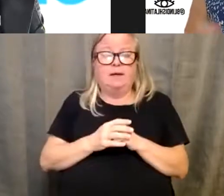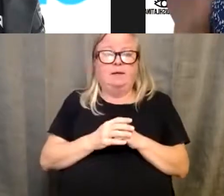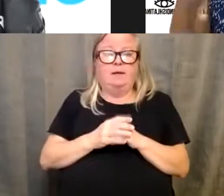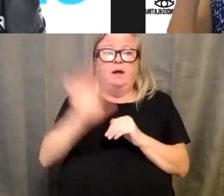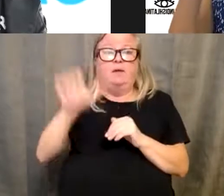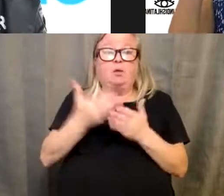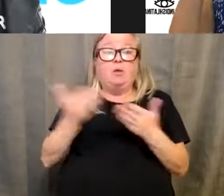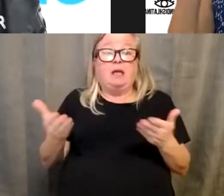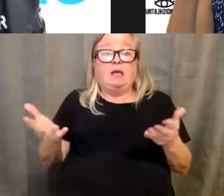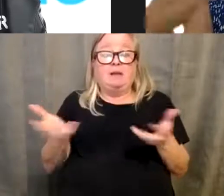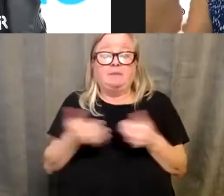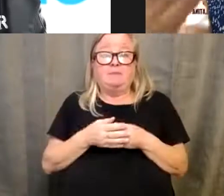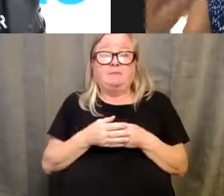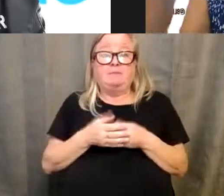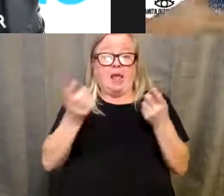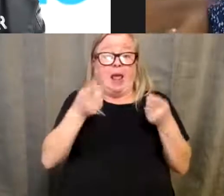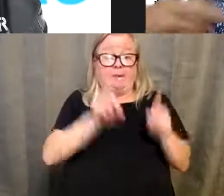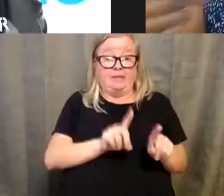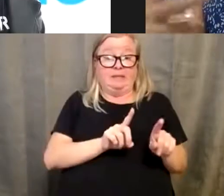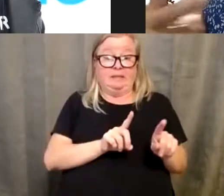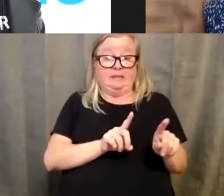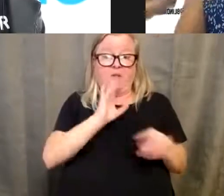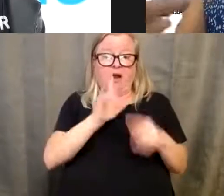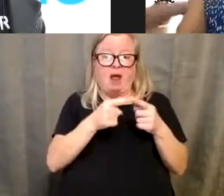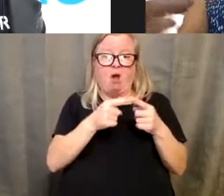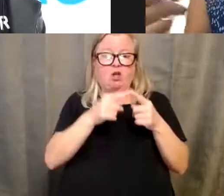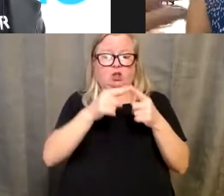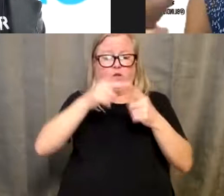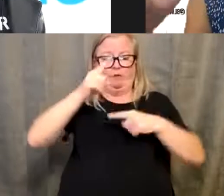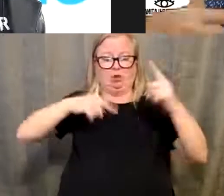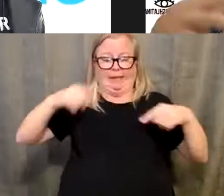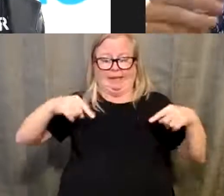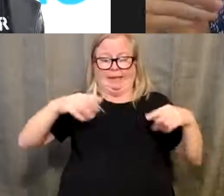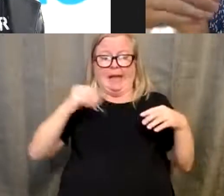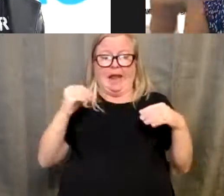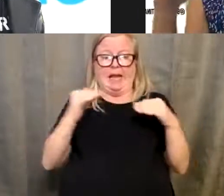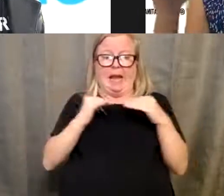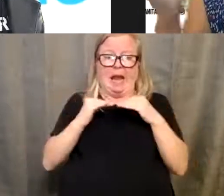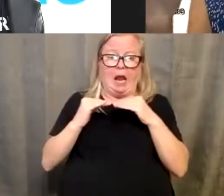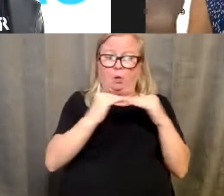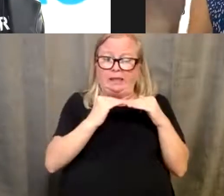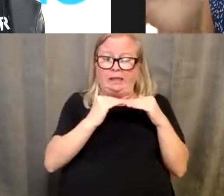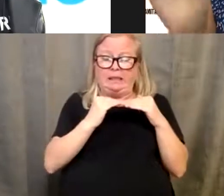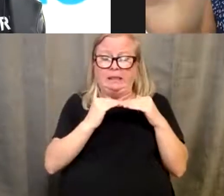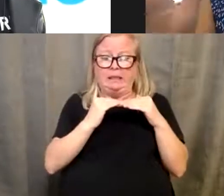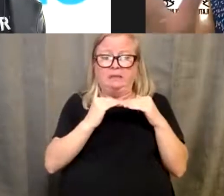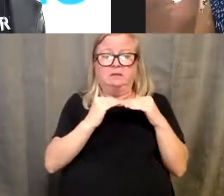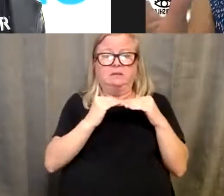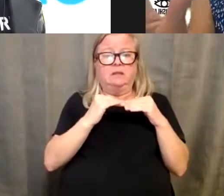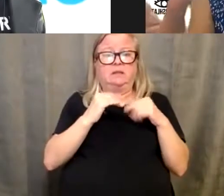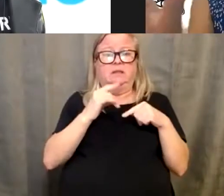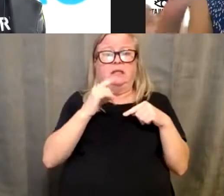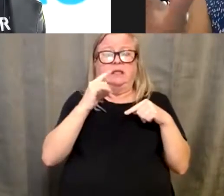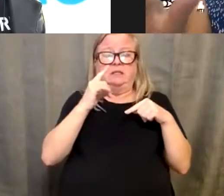The other thing that could be happening when we talk about diversity and equity, disability is not as visible, it's not as in your